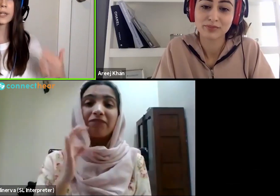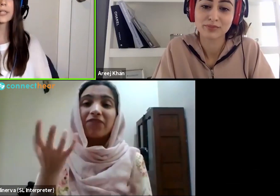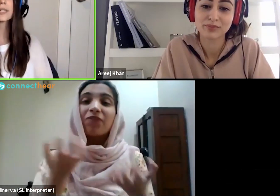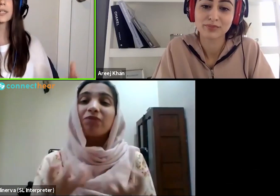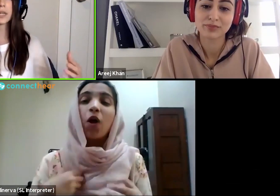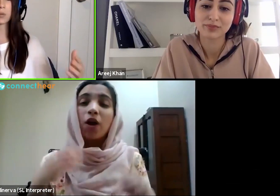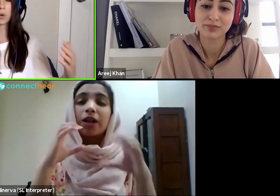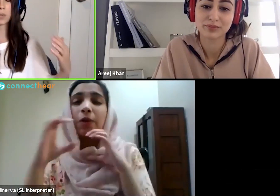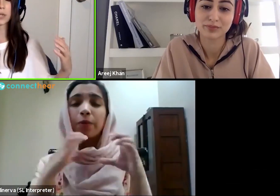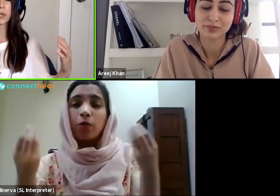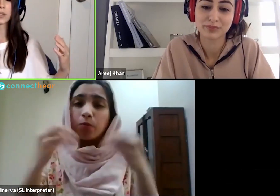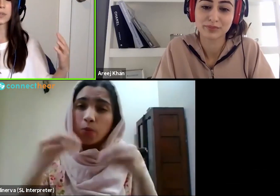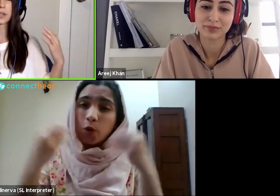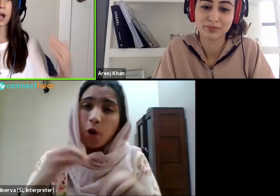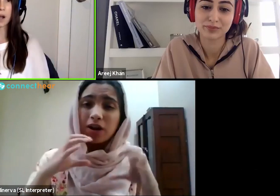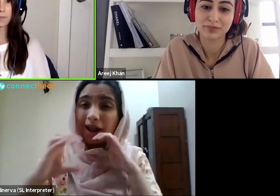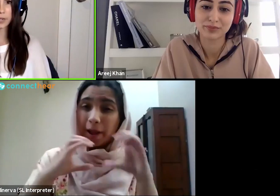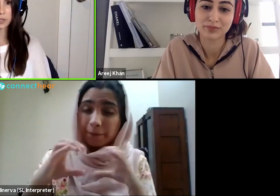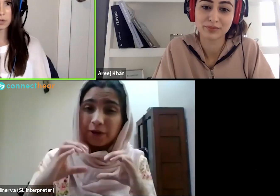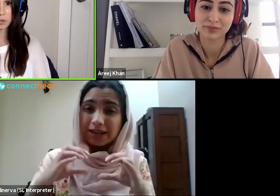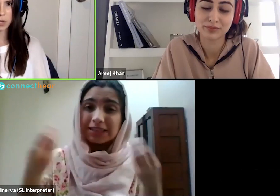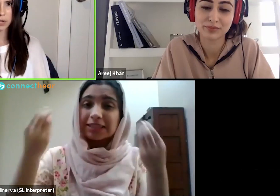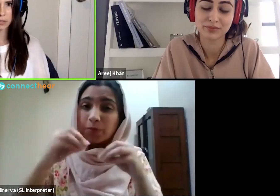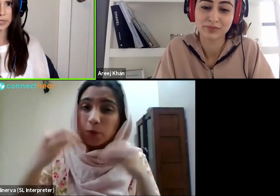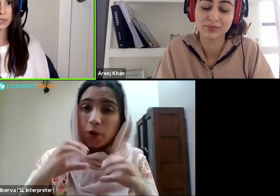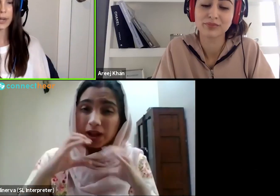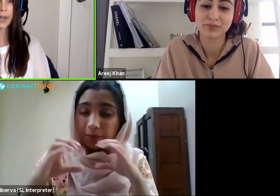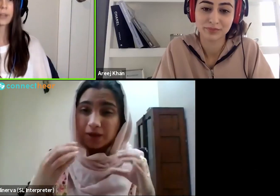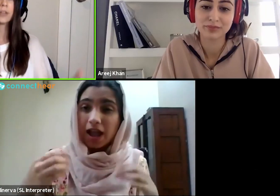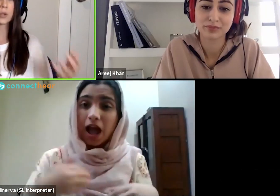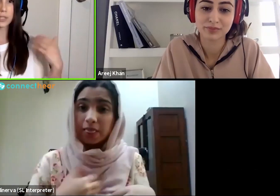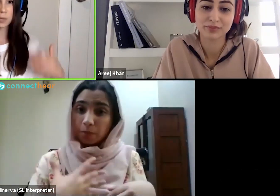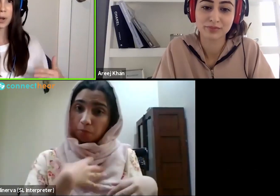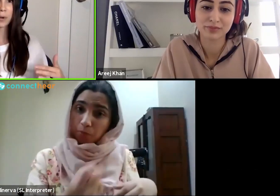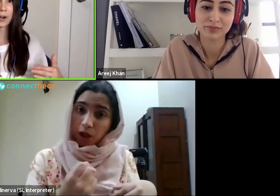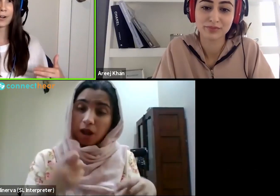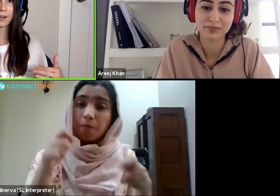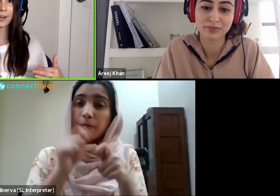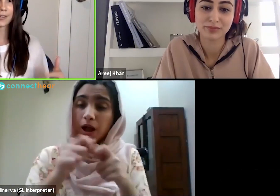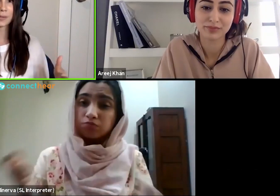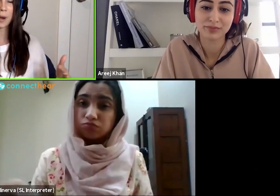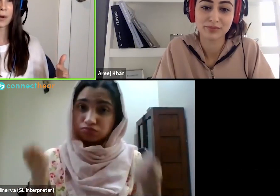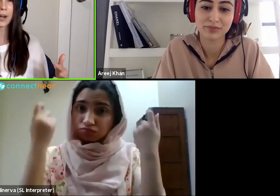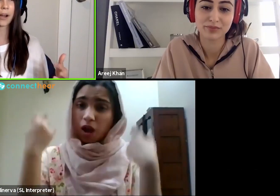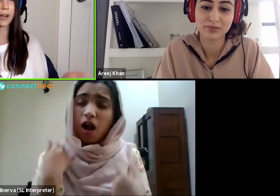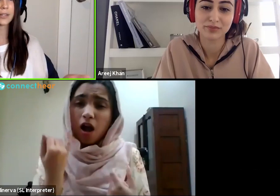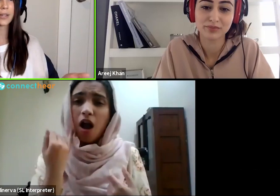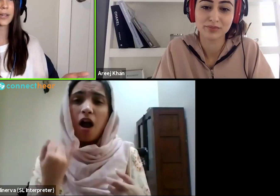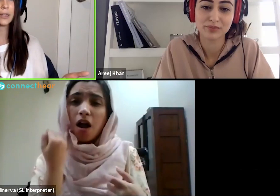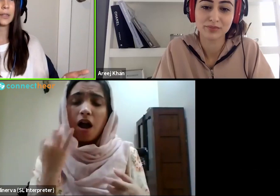more easy it will be to be confident to communicate your needs. And you'll get to the point where it's empowering.